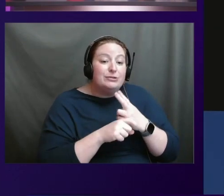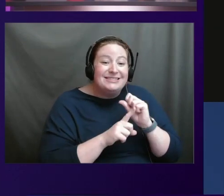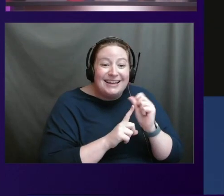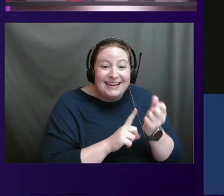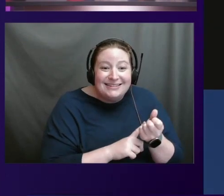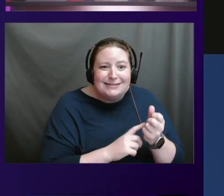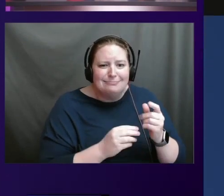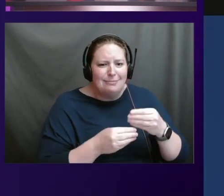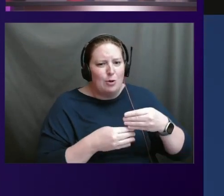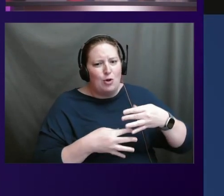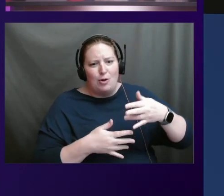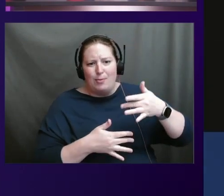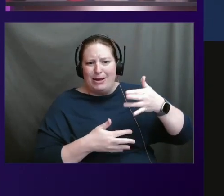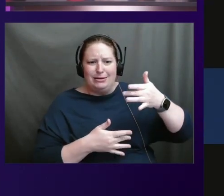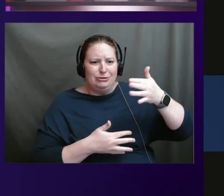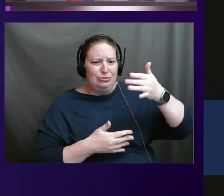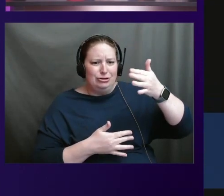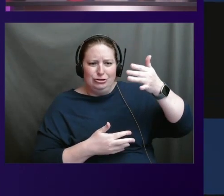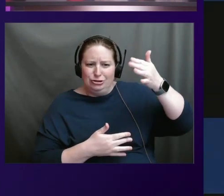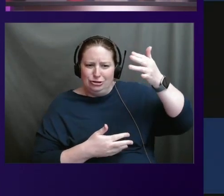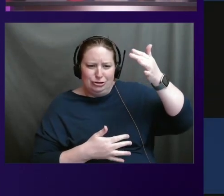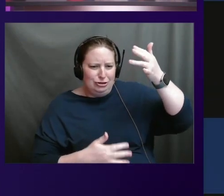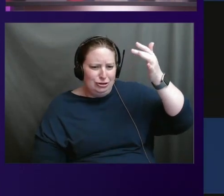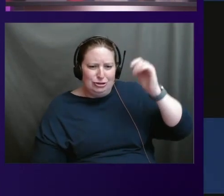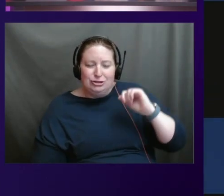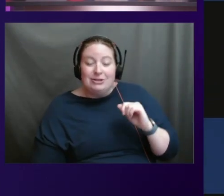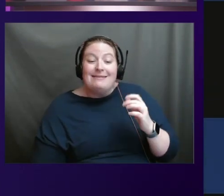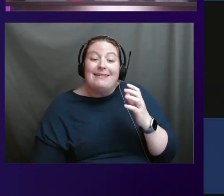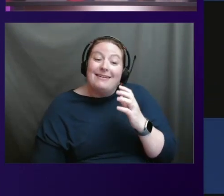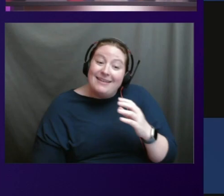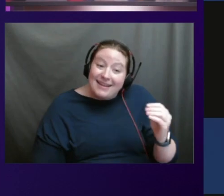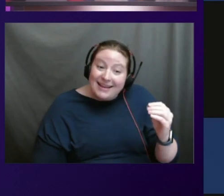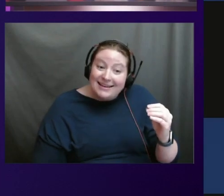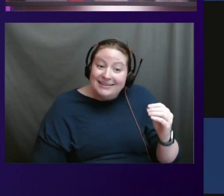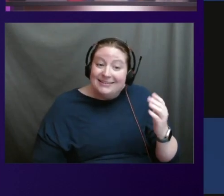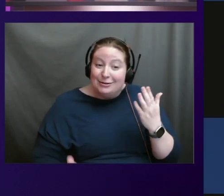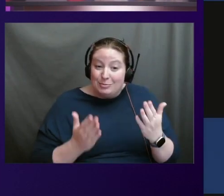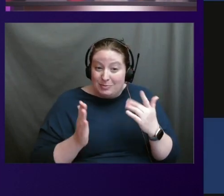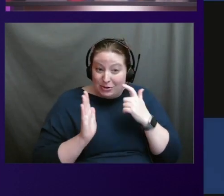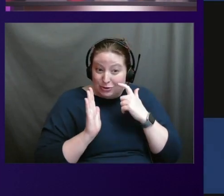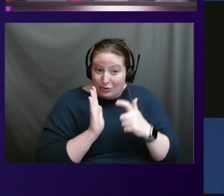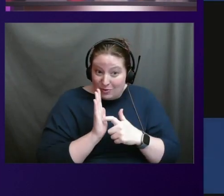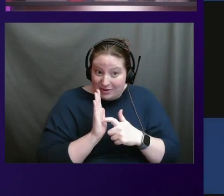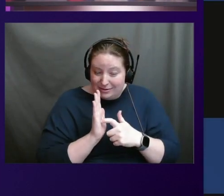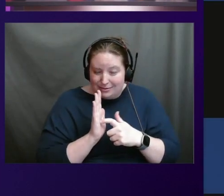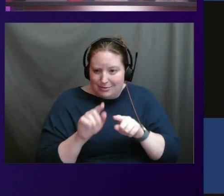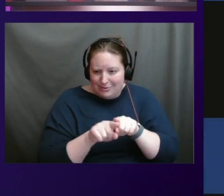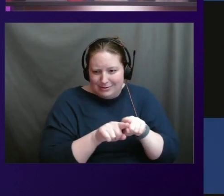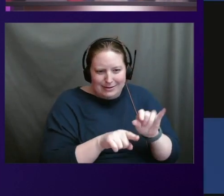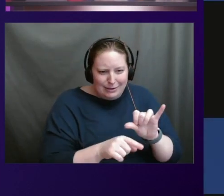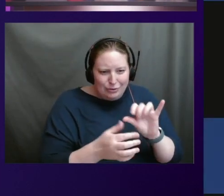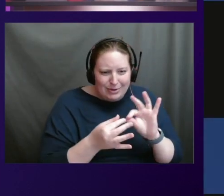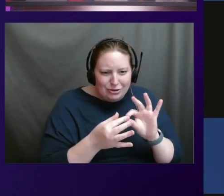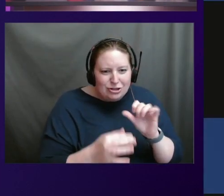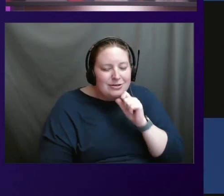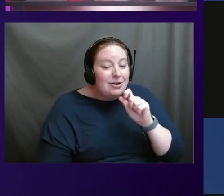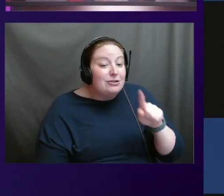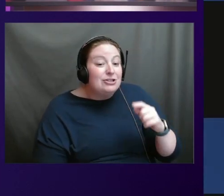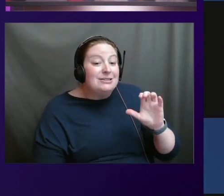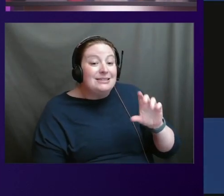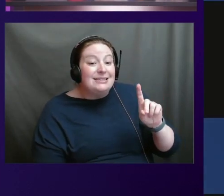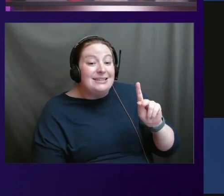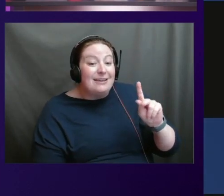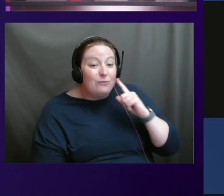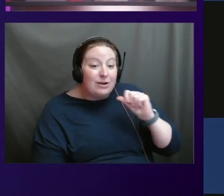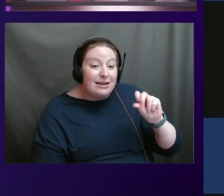more ways. And you may have noticed here, and also as you mentioned, we don't just have CDK for AWS, we also have it